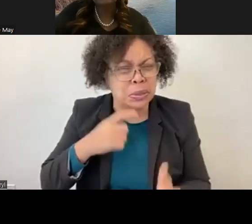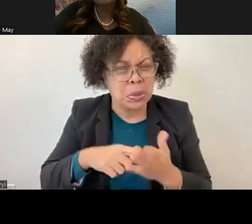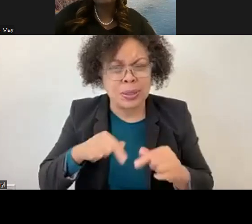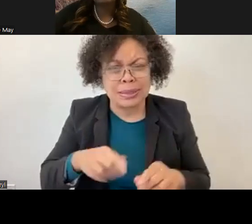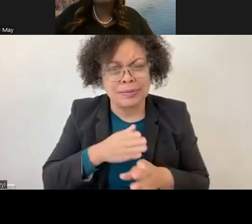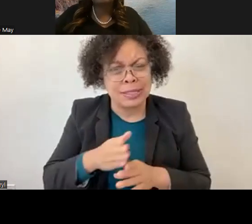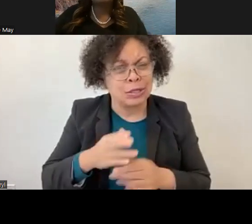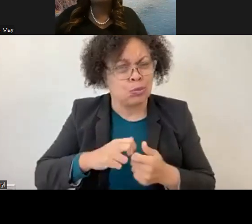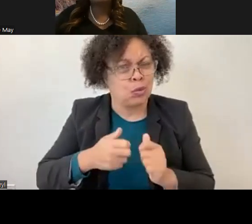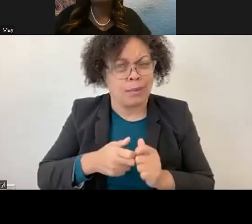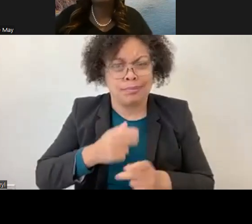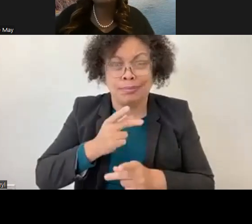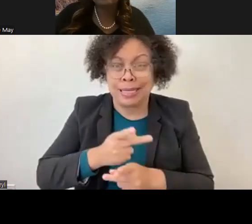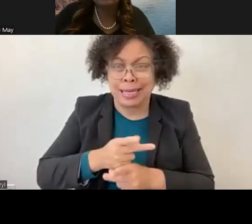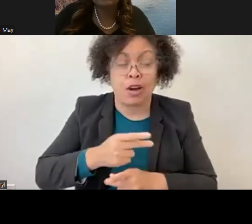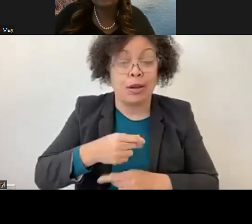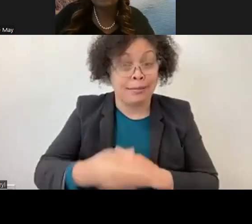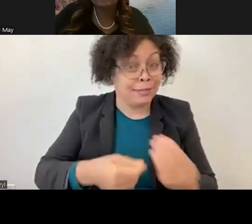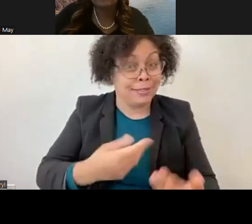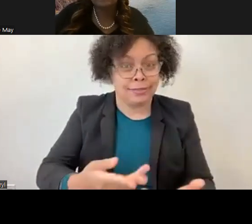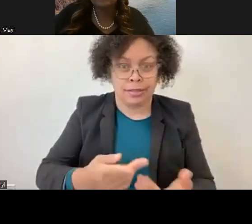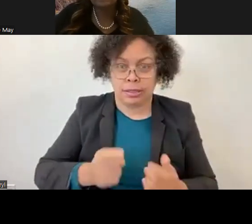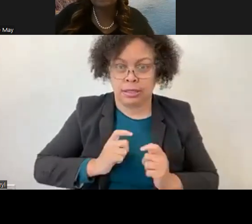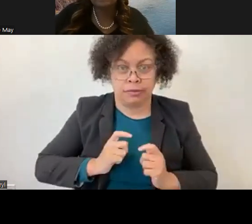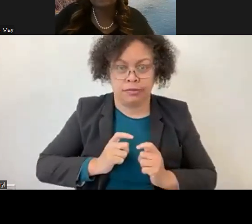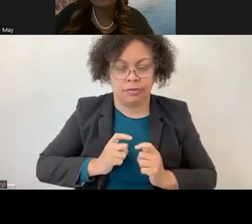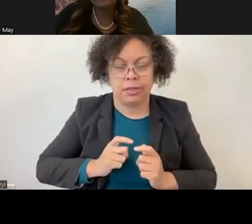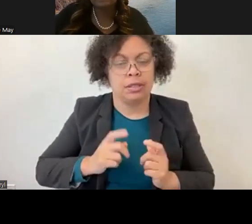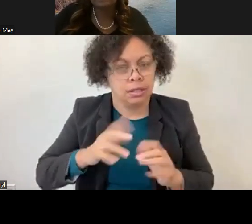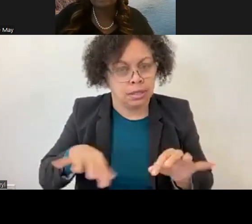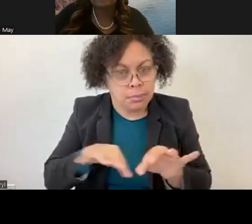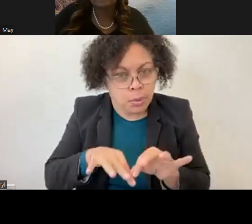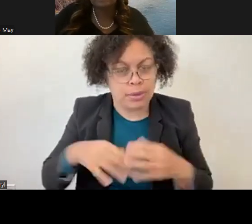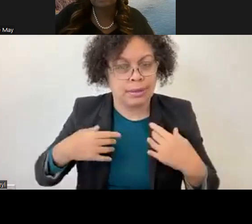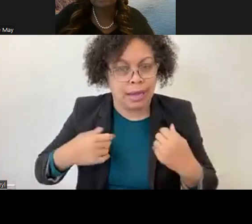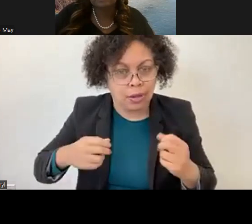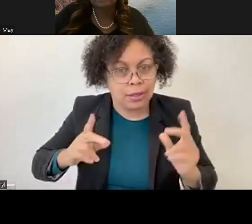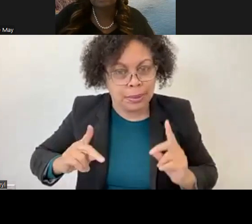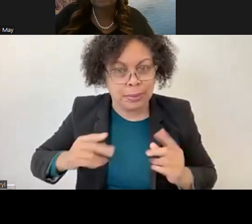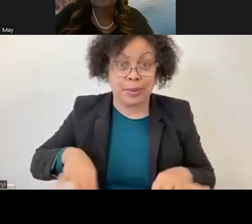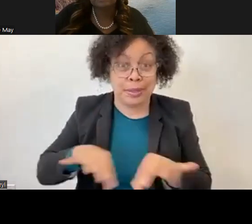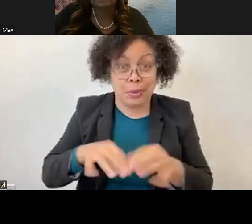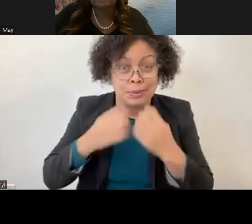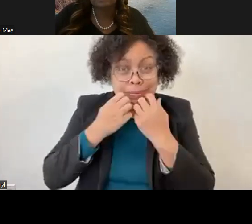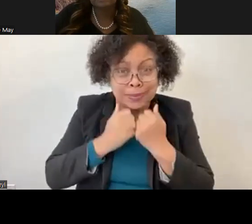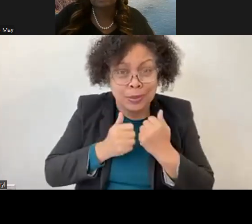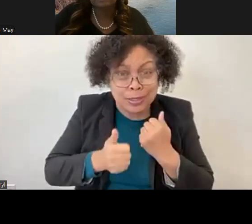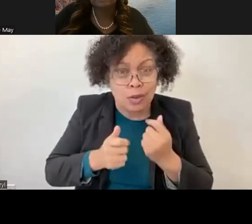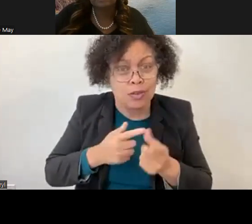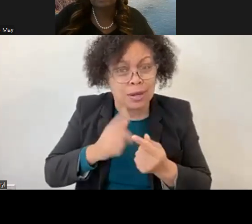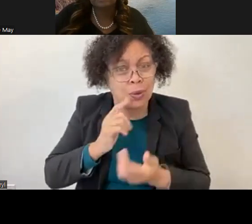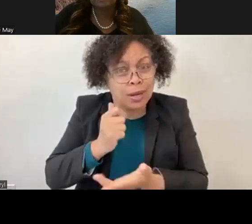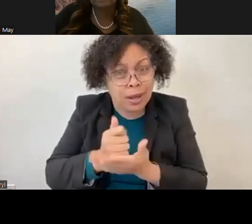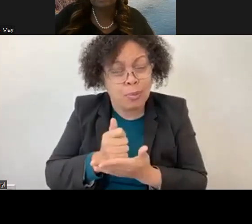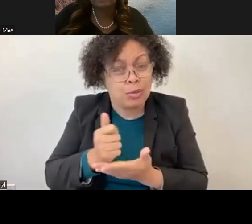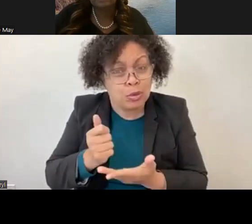reciprocity. And we want to be transparent, and we want to cultivate hope among our people. We want to make sure we see ourselves, because we're going to be more effective in our work if we do. And